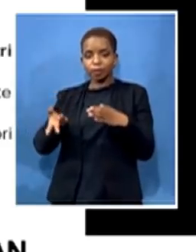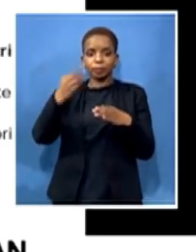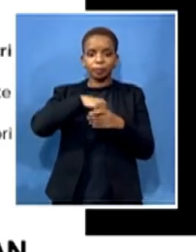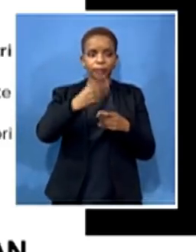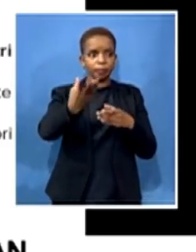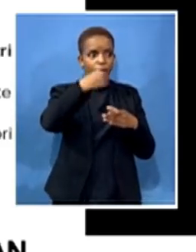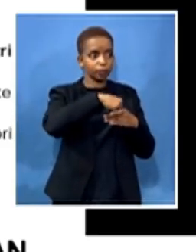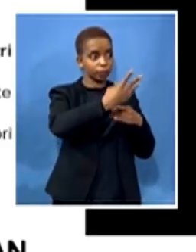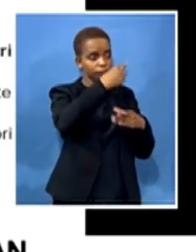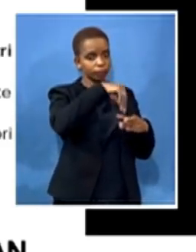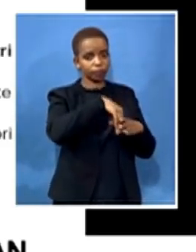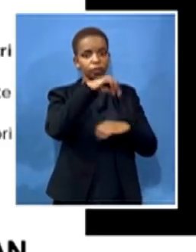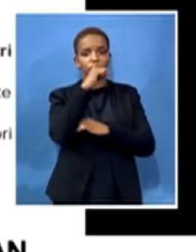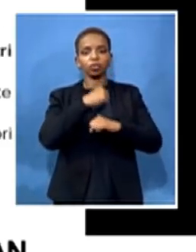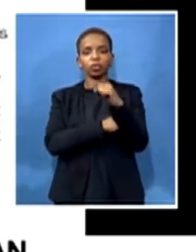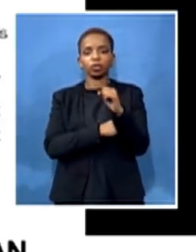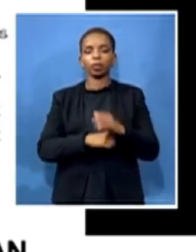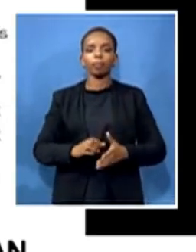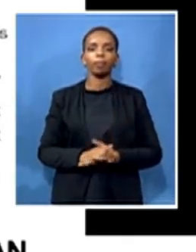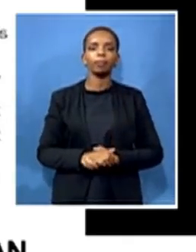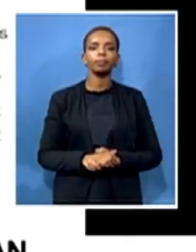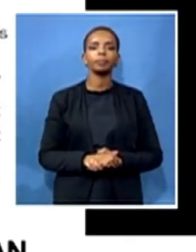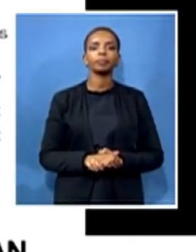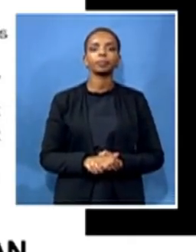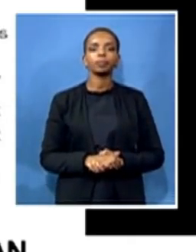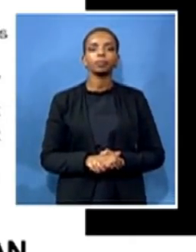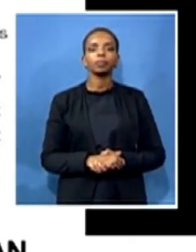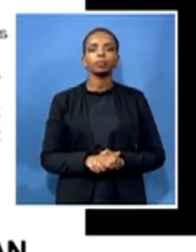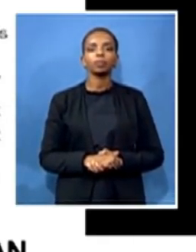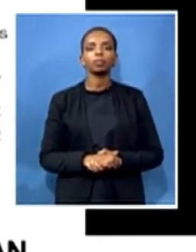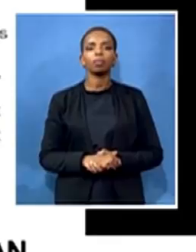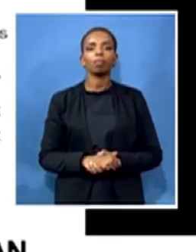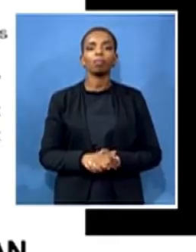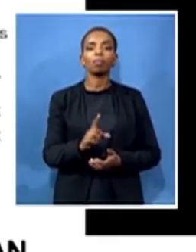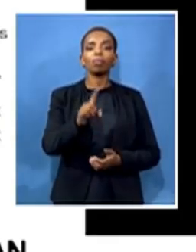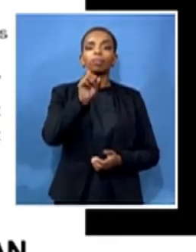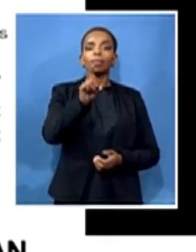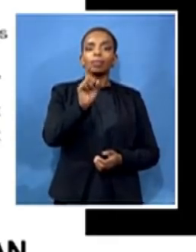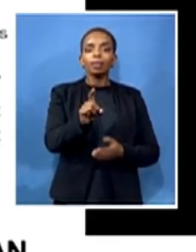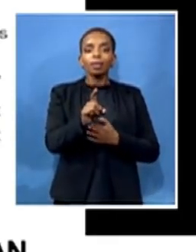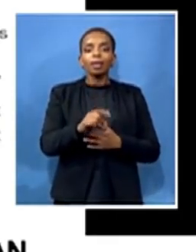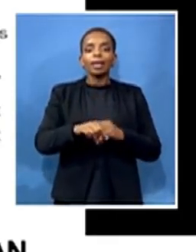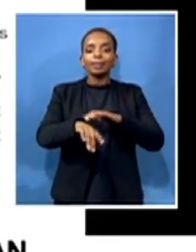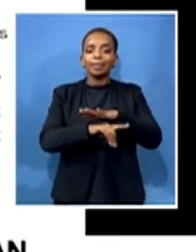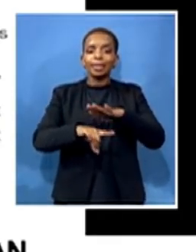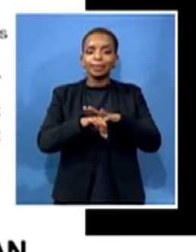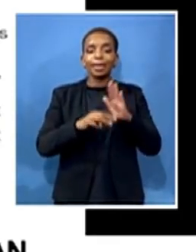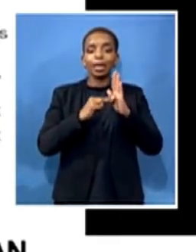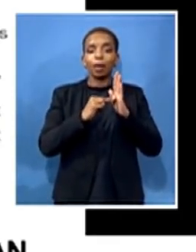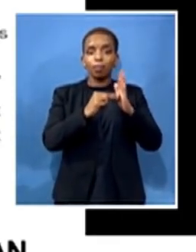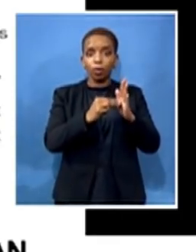And in terms of the district model, the president has now agreed that he's going to